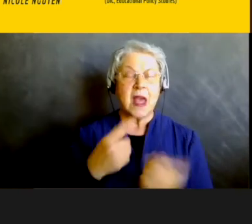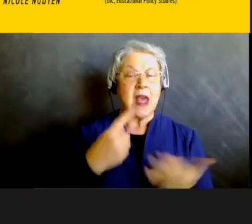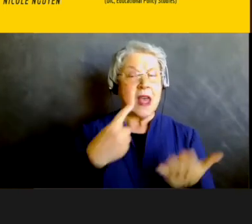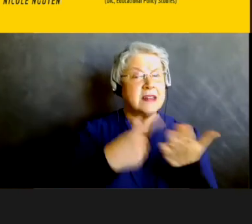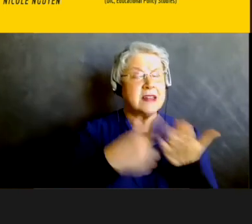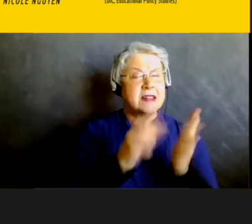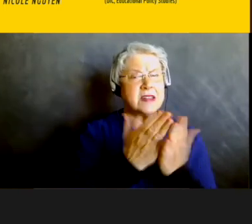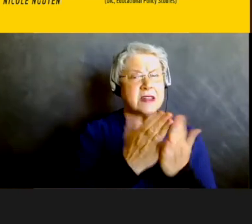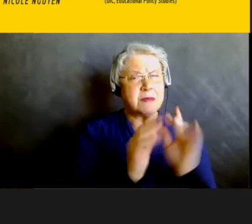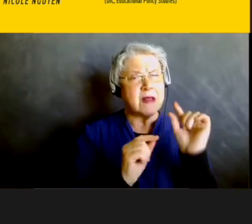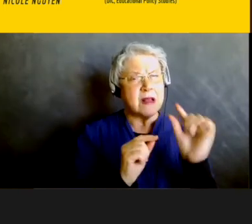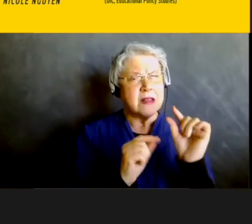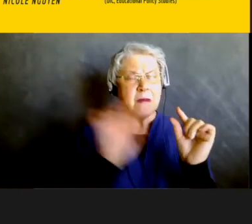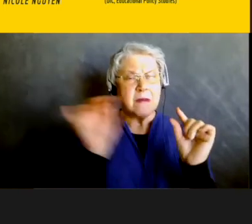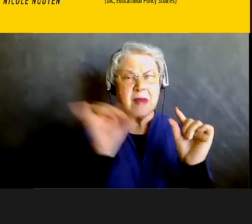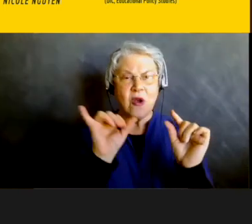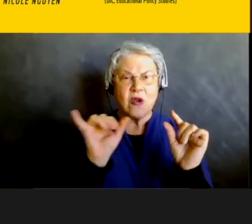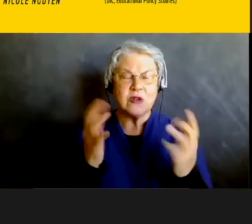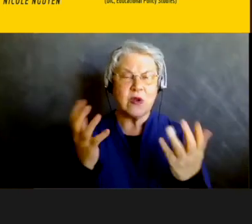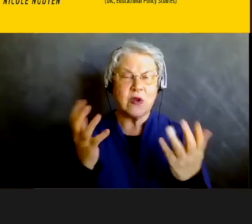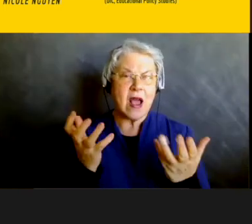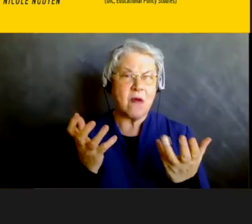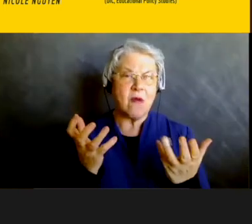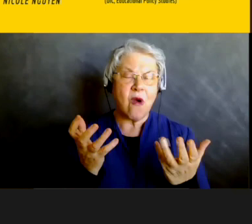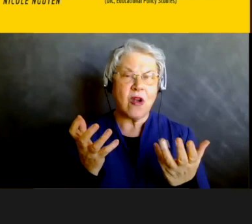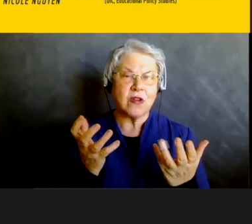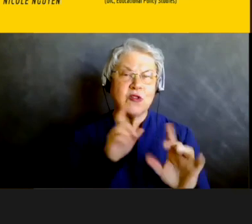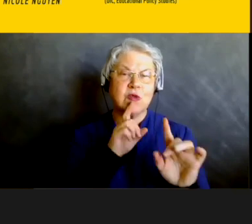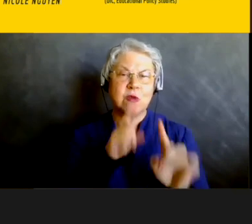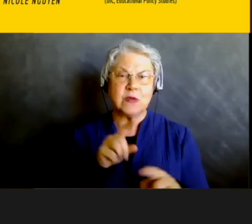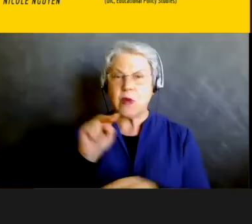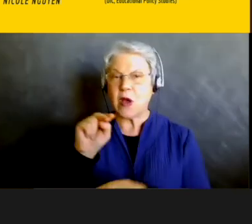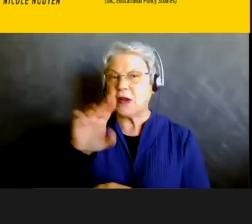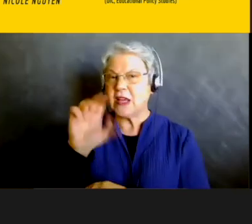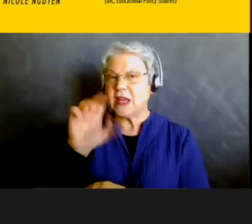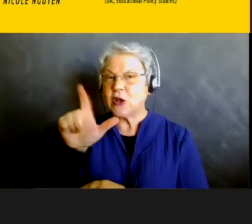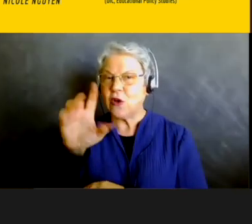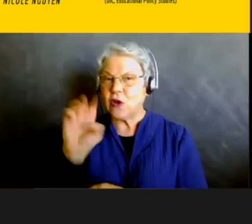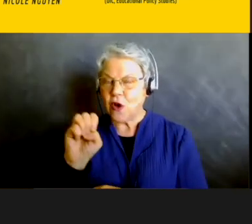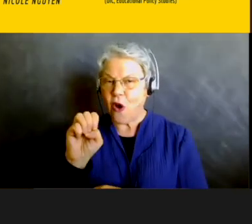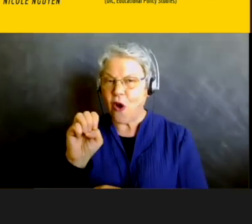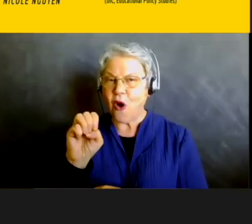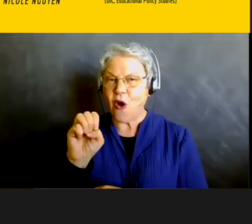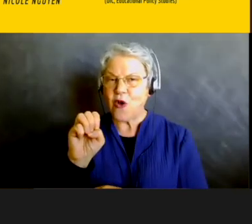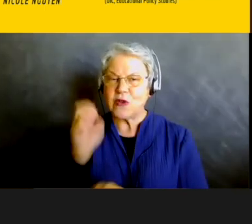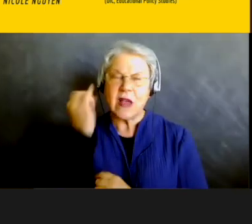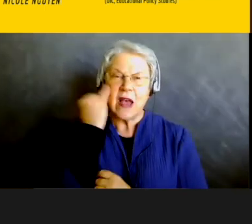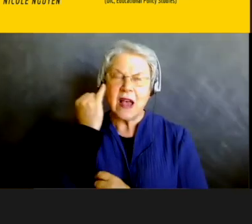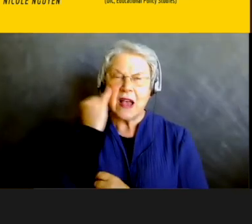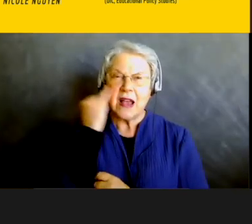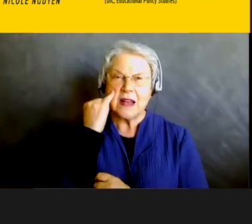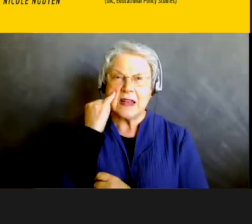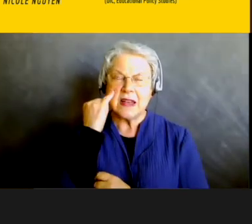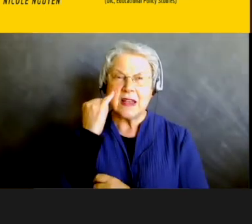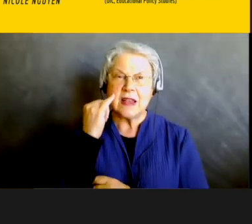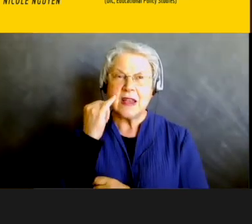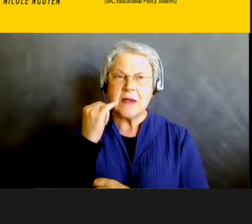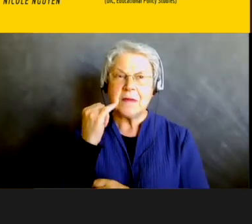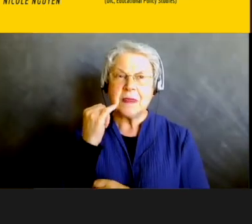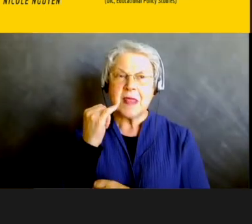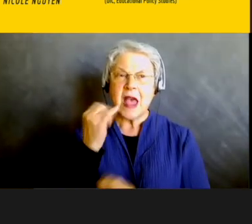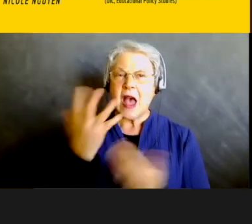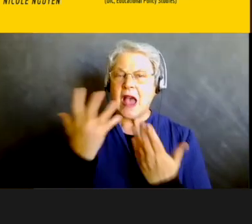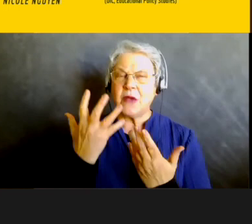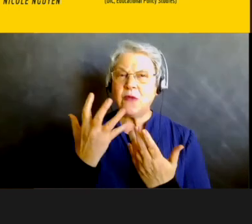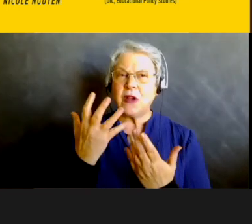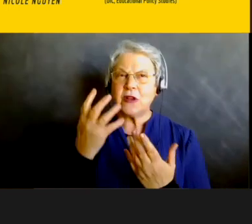also wanted to, and responding to Nicole's kind of framing, I wanted to kind of weave together some